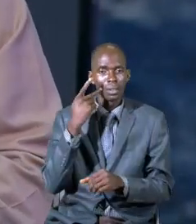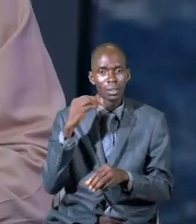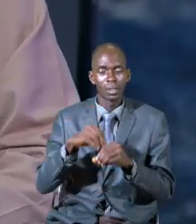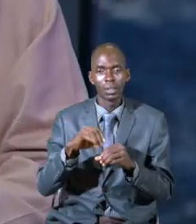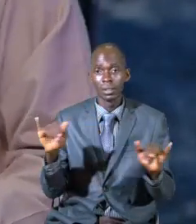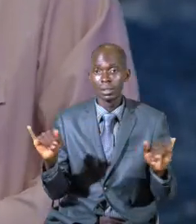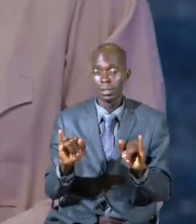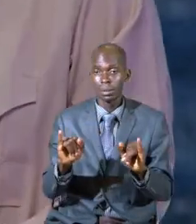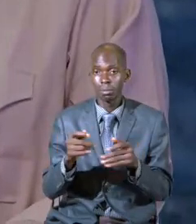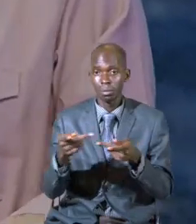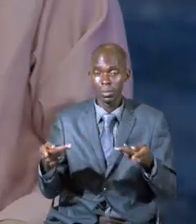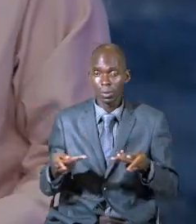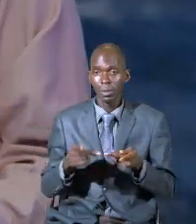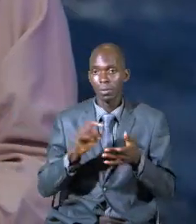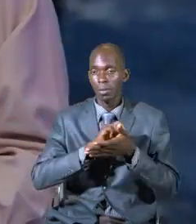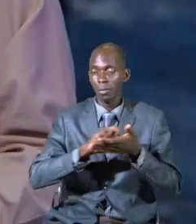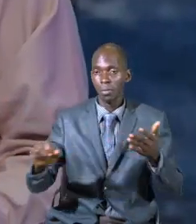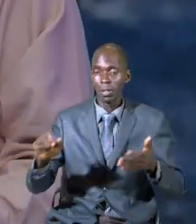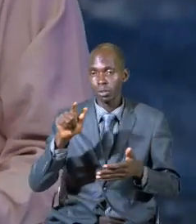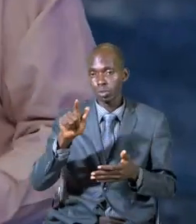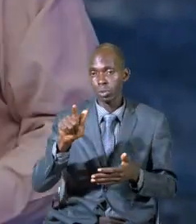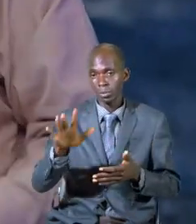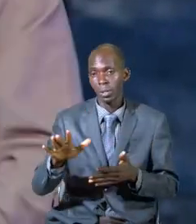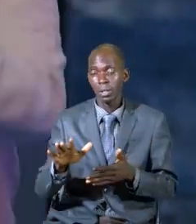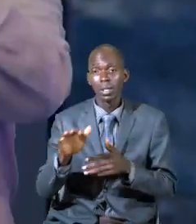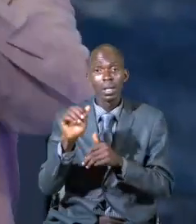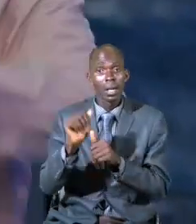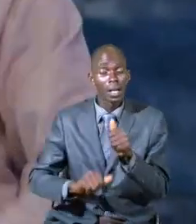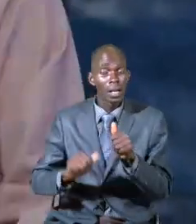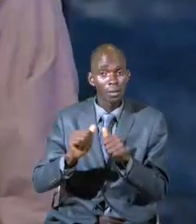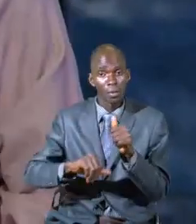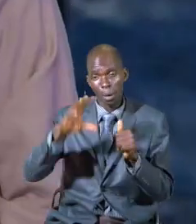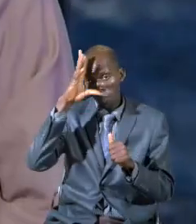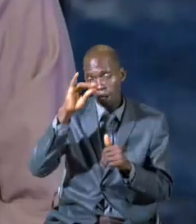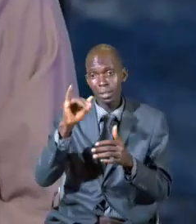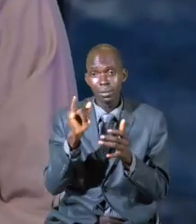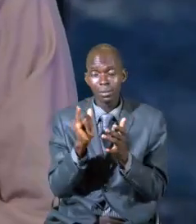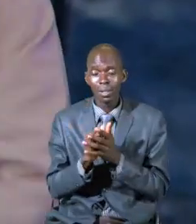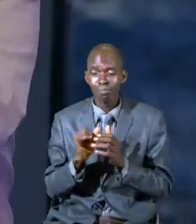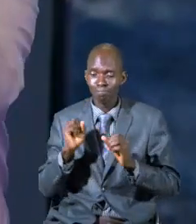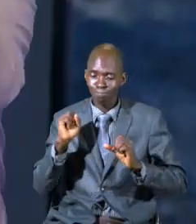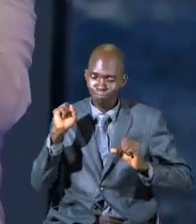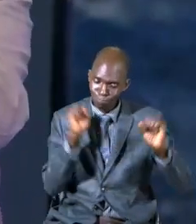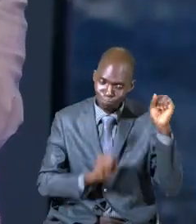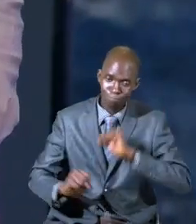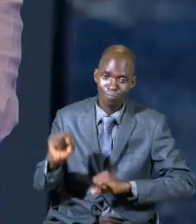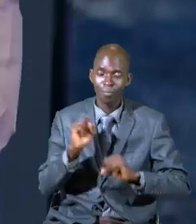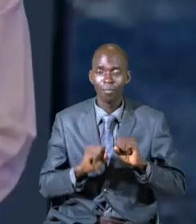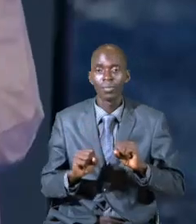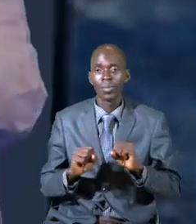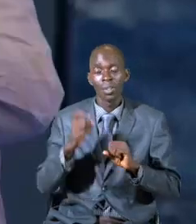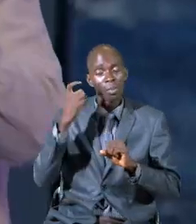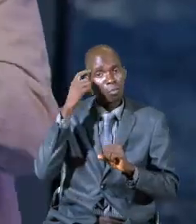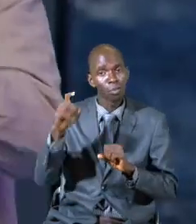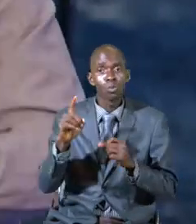25. Every man that striveth for the mastery. Every man